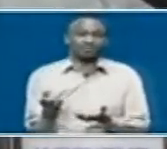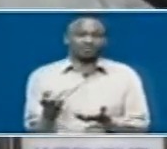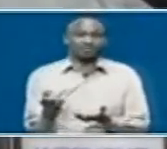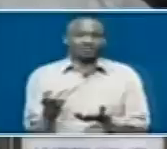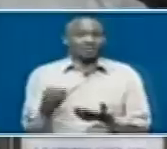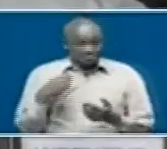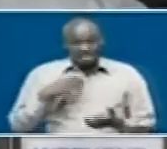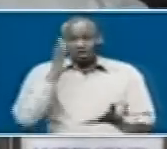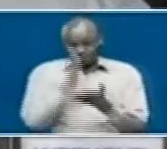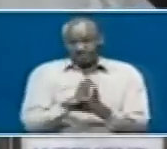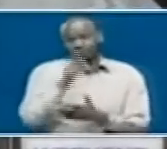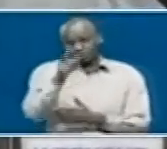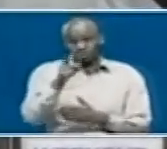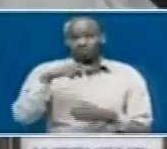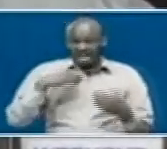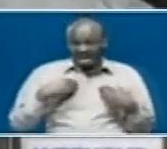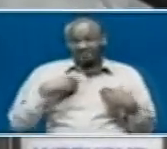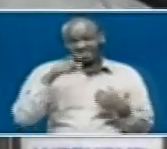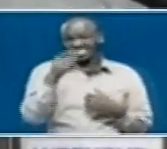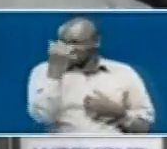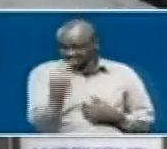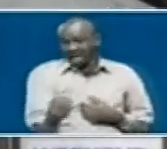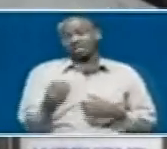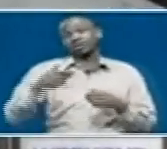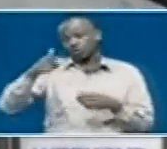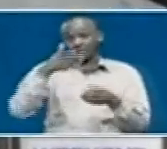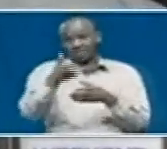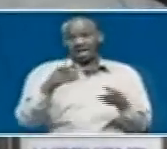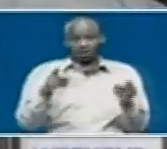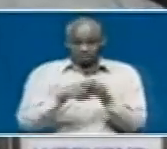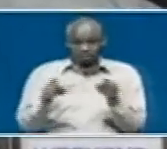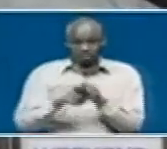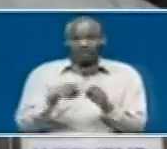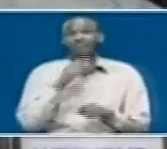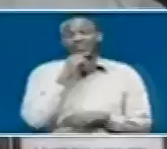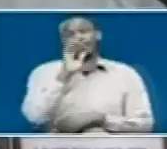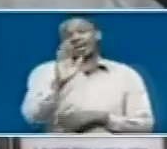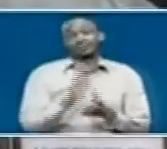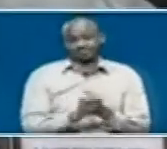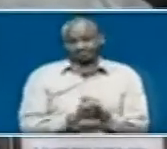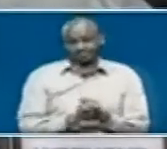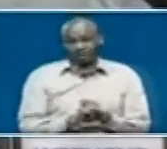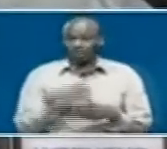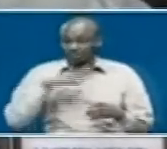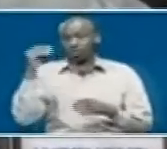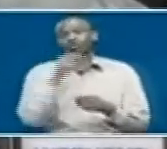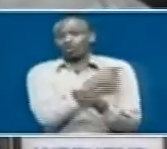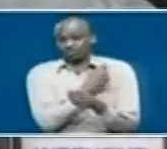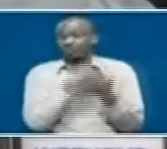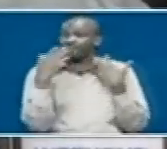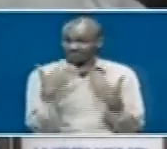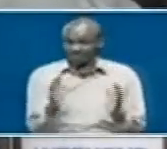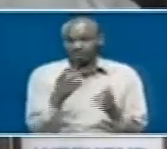I'm confirming to you that there was one child who was injured, and also the father. We have taken them to the